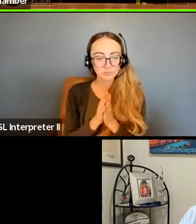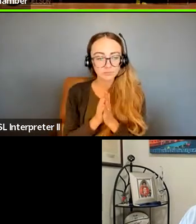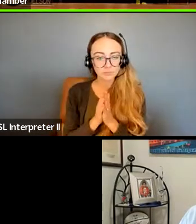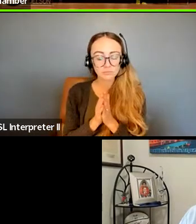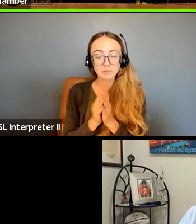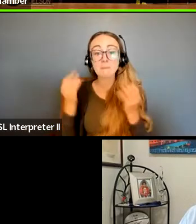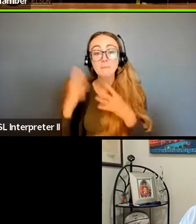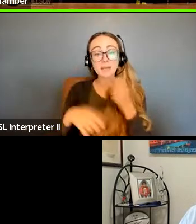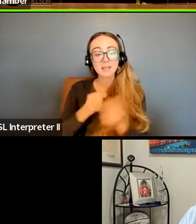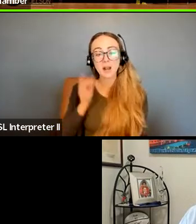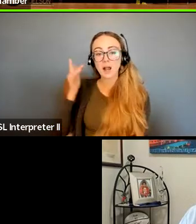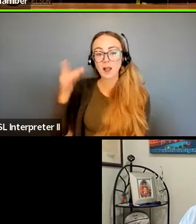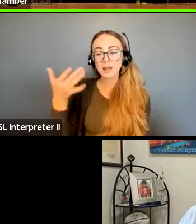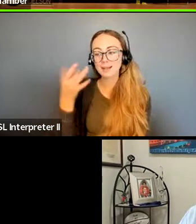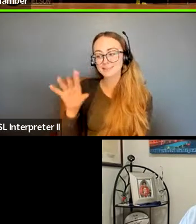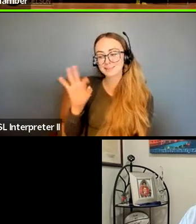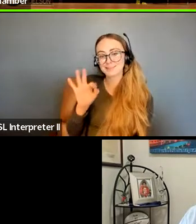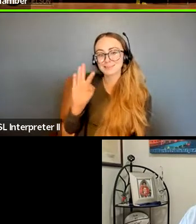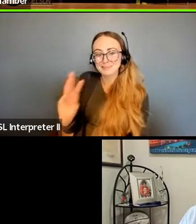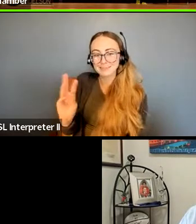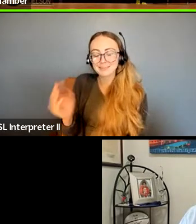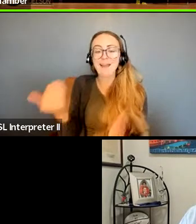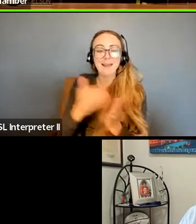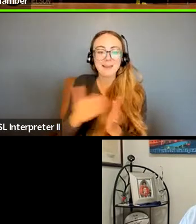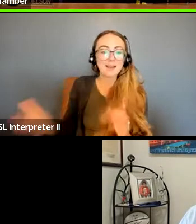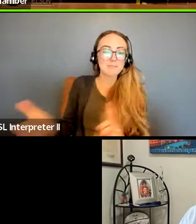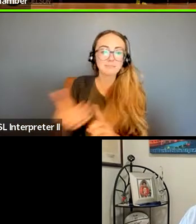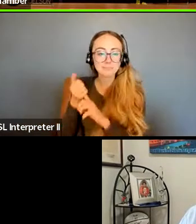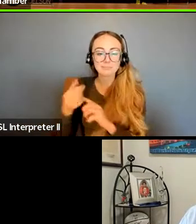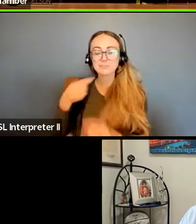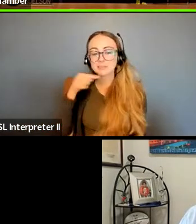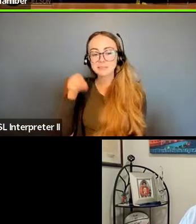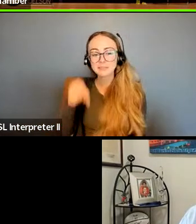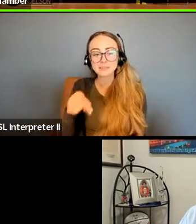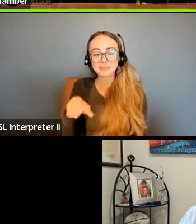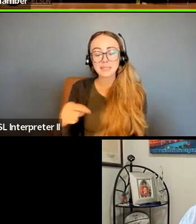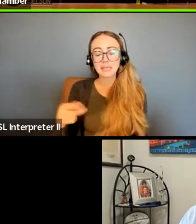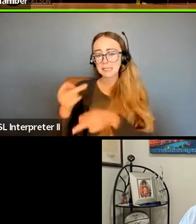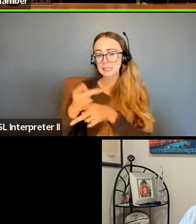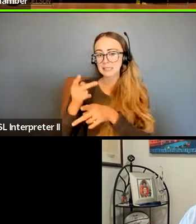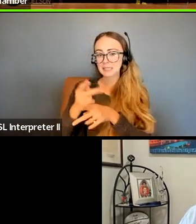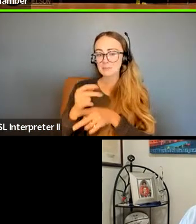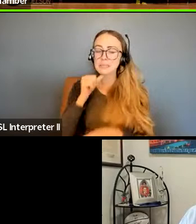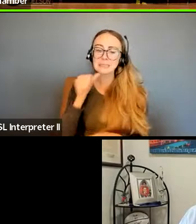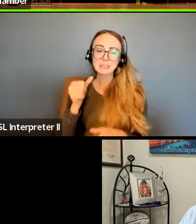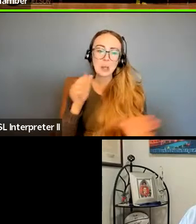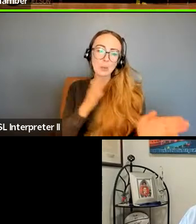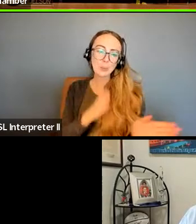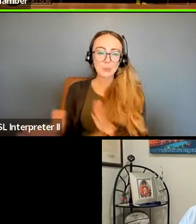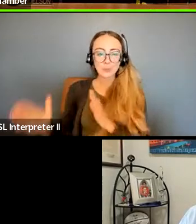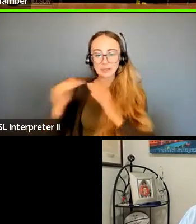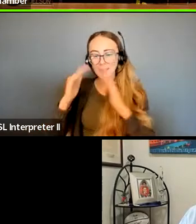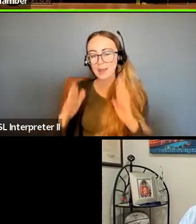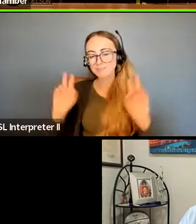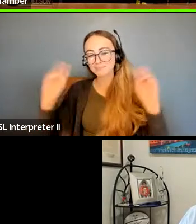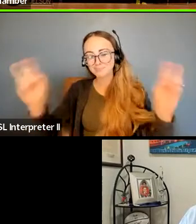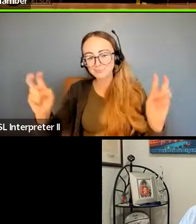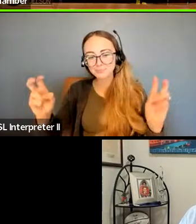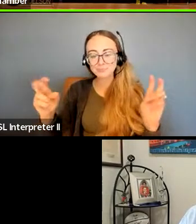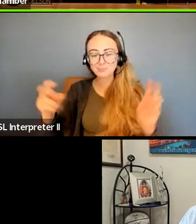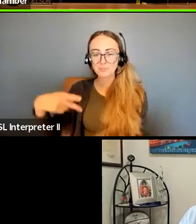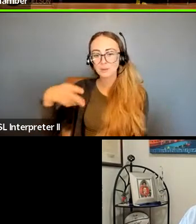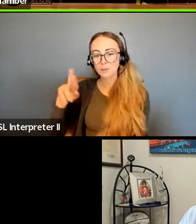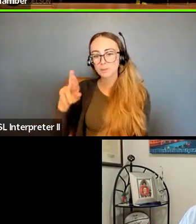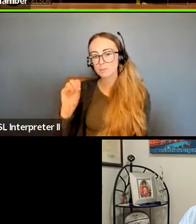Years later, in 1896, Swan was again arrested and convicted of keeping a disorderly house, again, a euphemism for